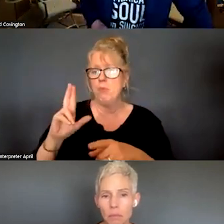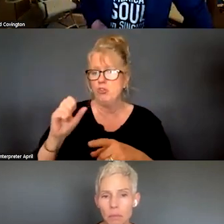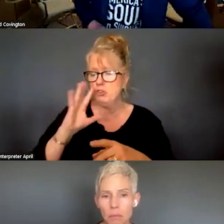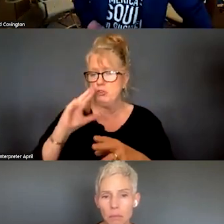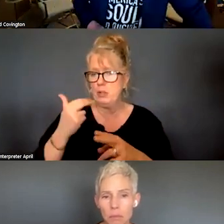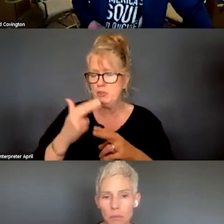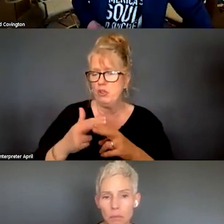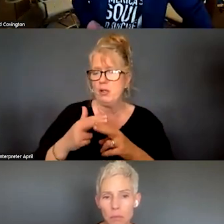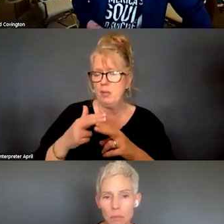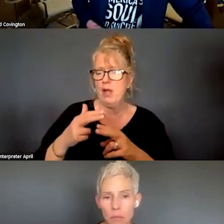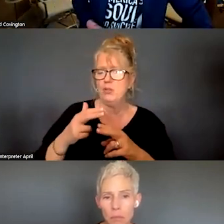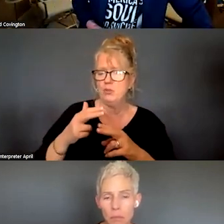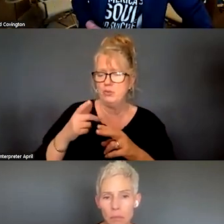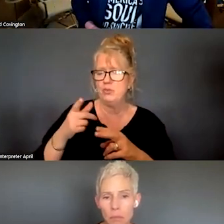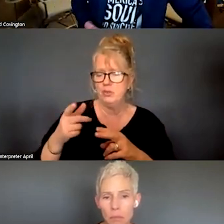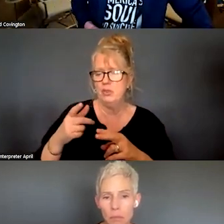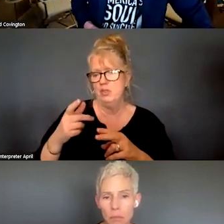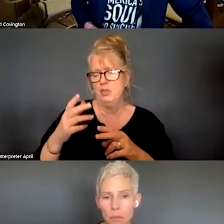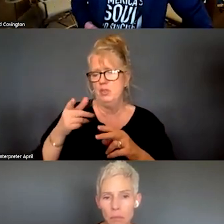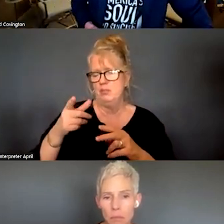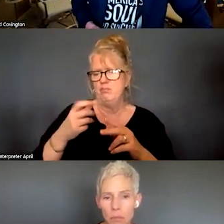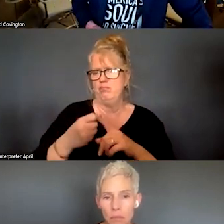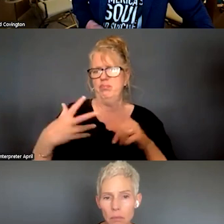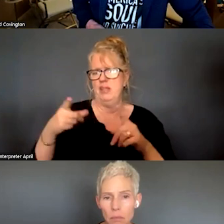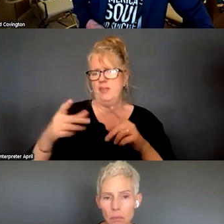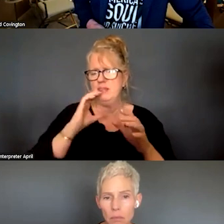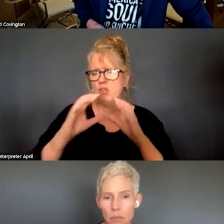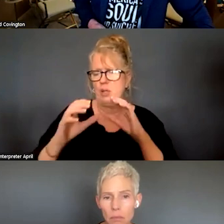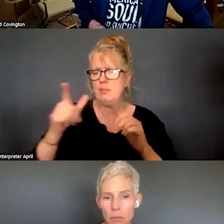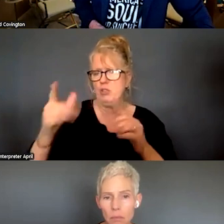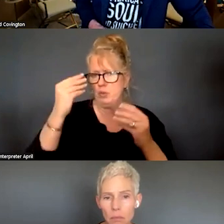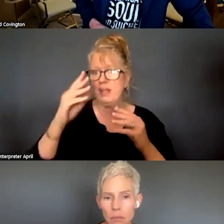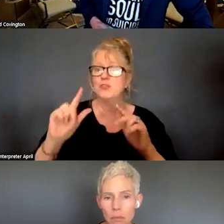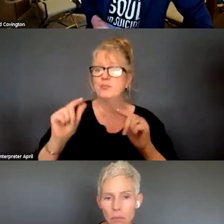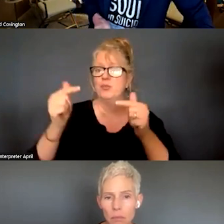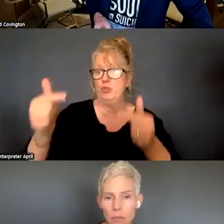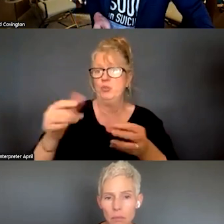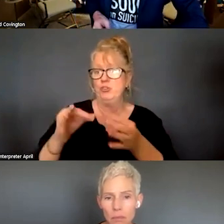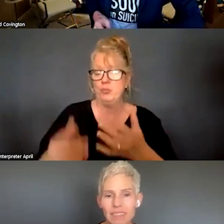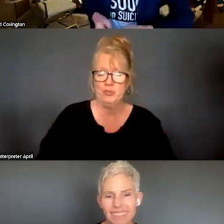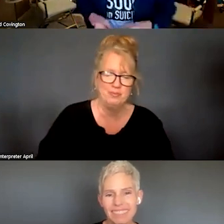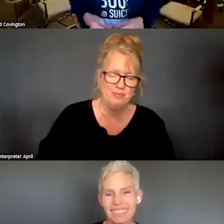about just build on this conversation and your reflections?